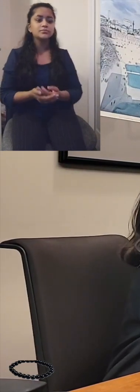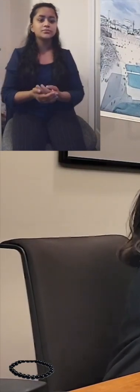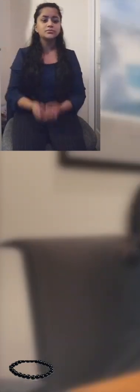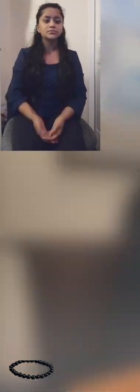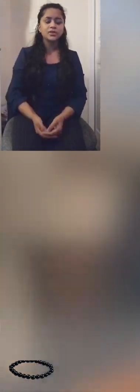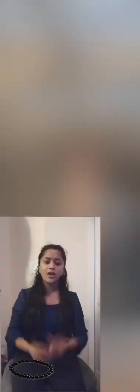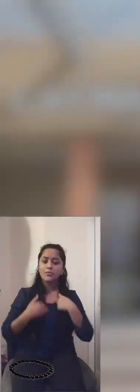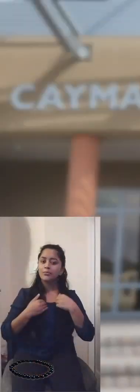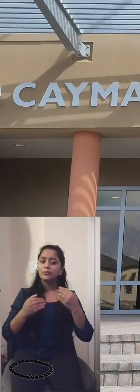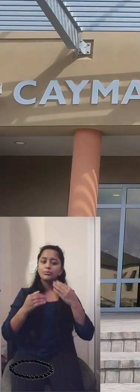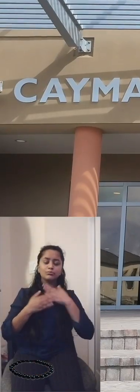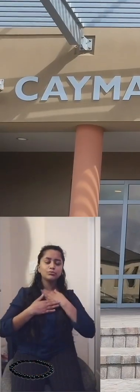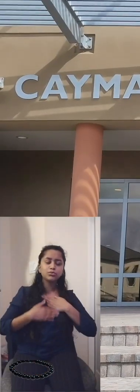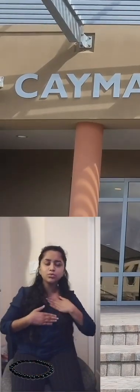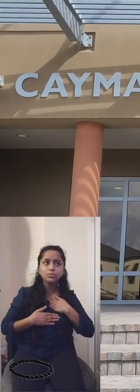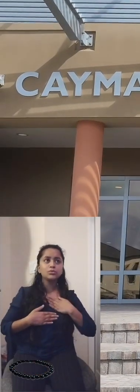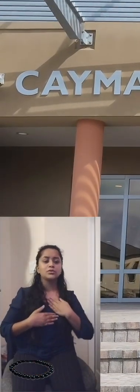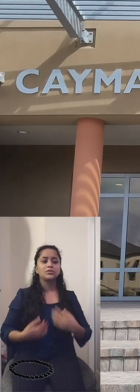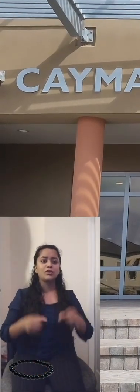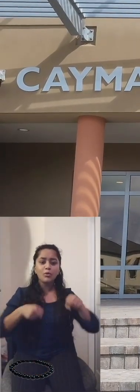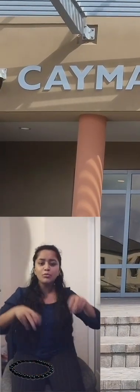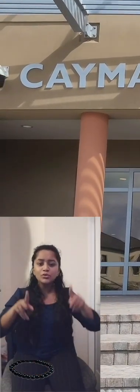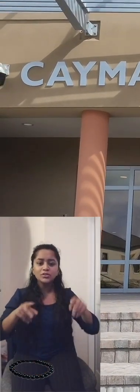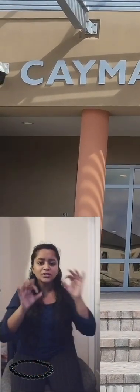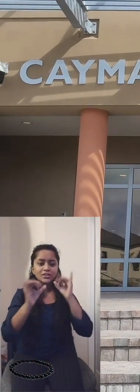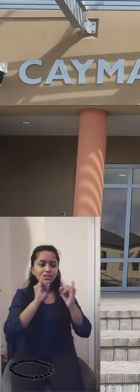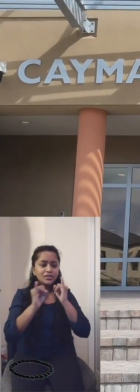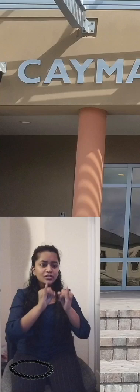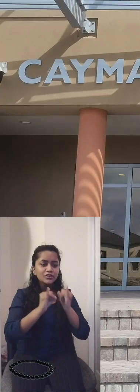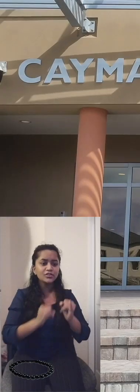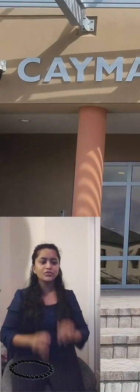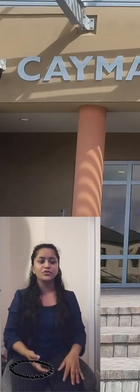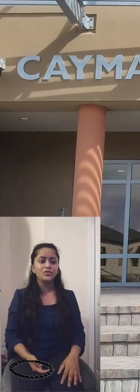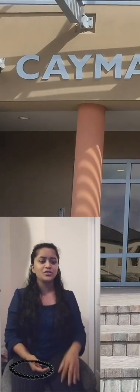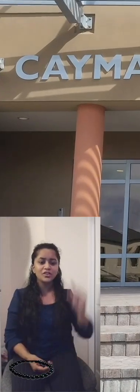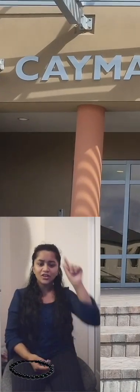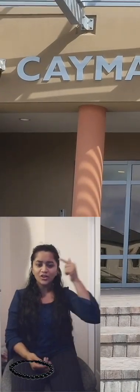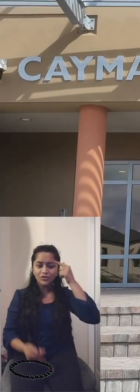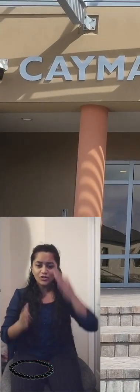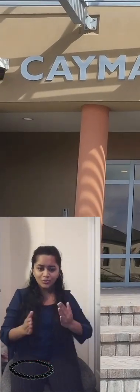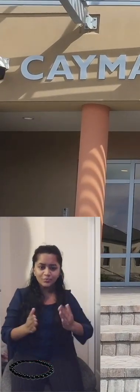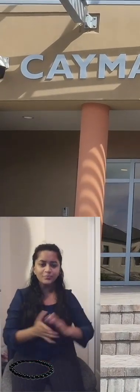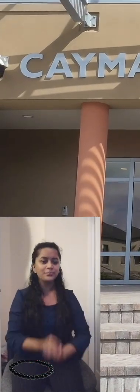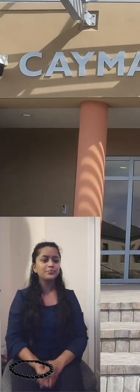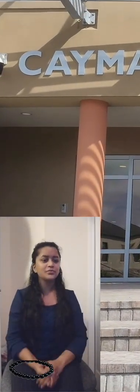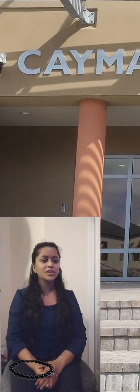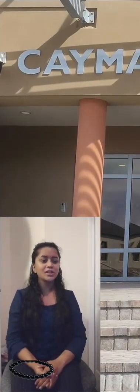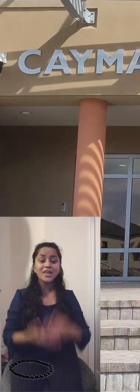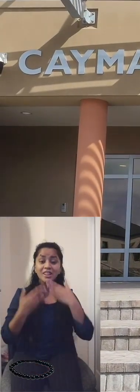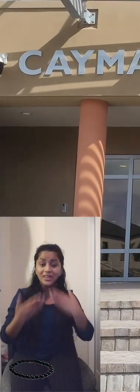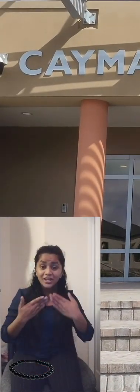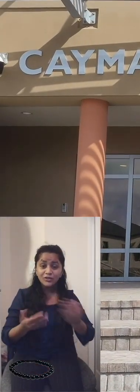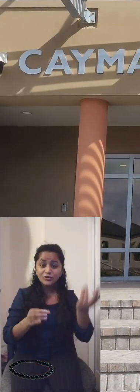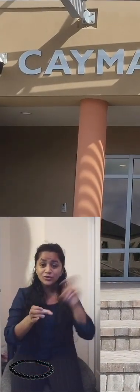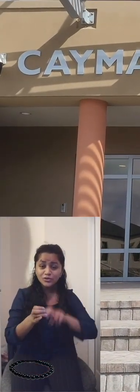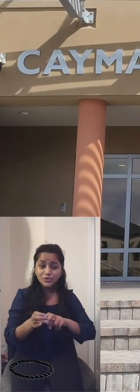very much, Phoenix. I'm very grateful that I got the opportunity to interview Her Excellency, the Governor.